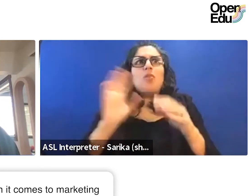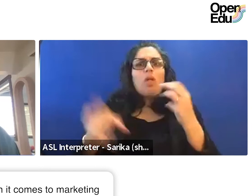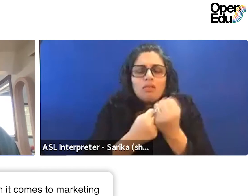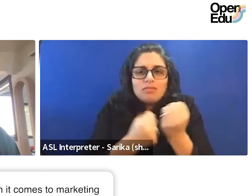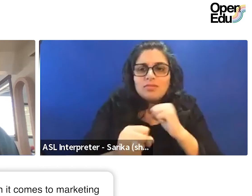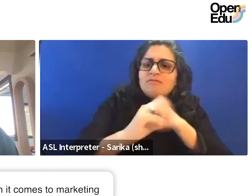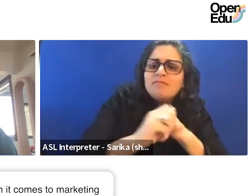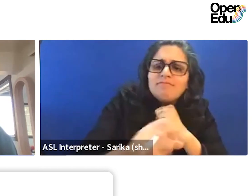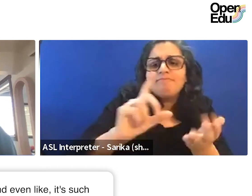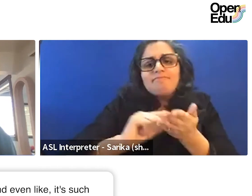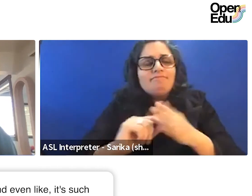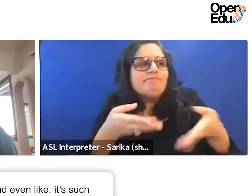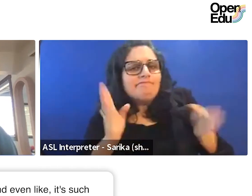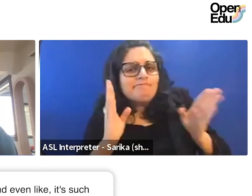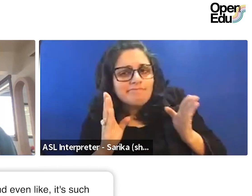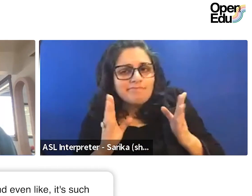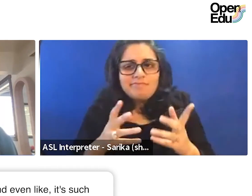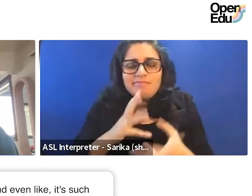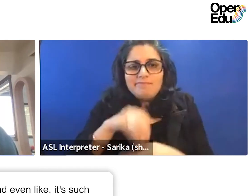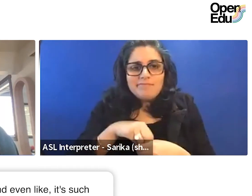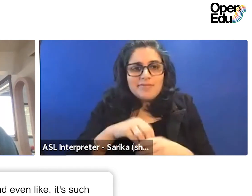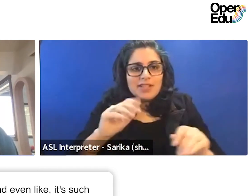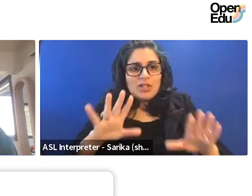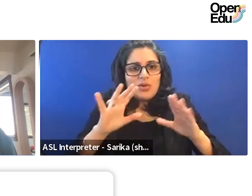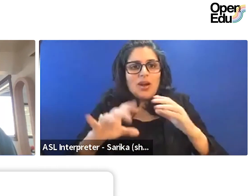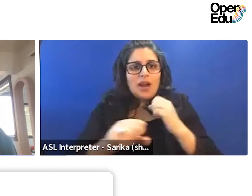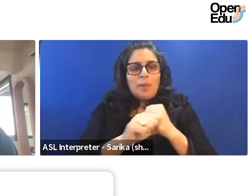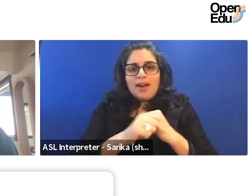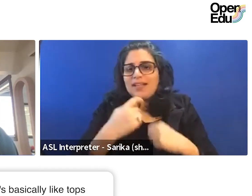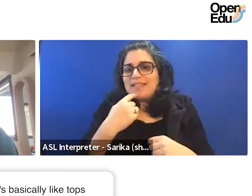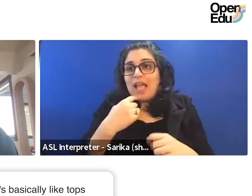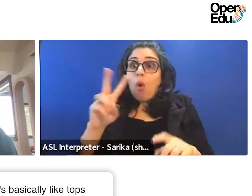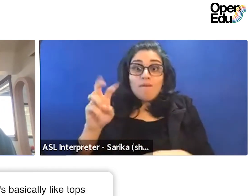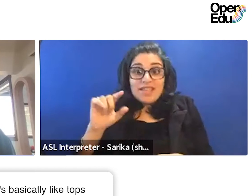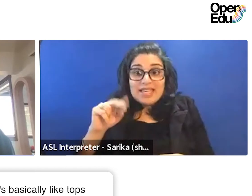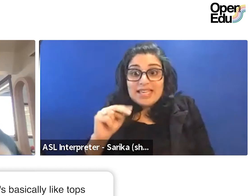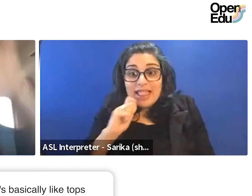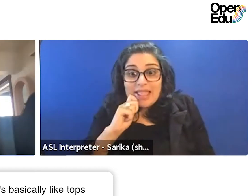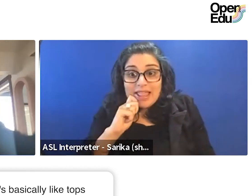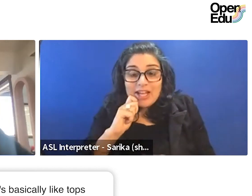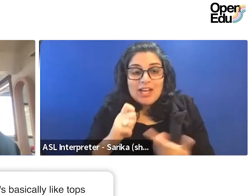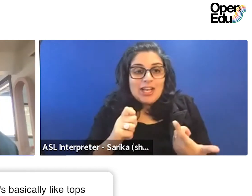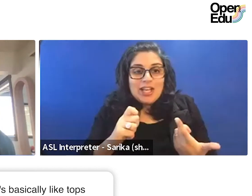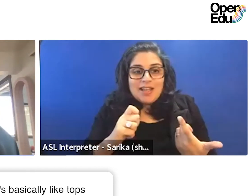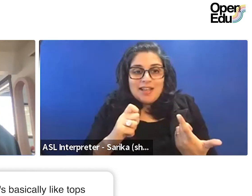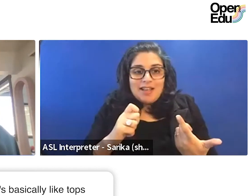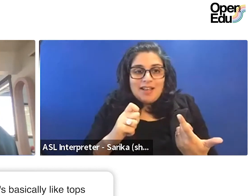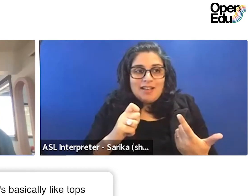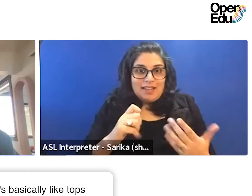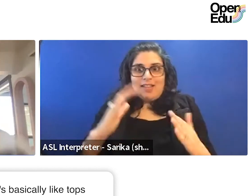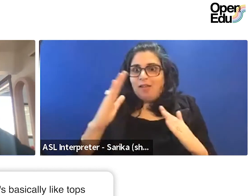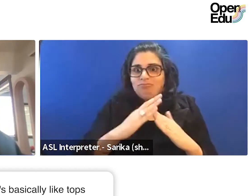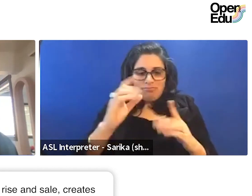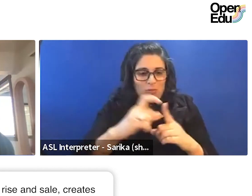and media attention. And even like, it's such a great marketing tool to say it's a vegan leather. It's basically like tops everything else